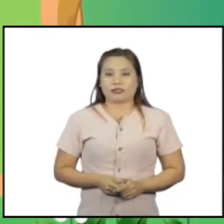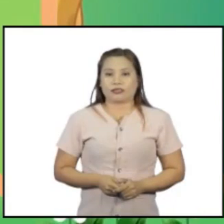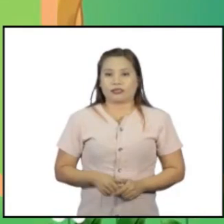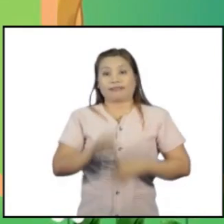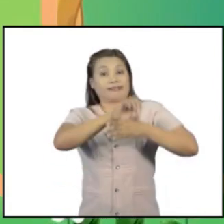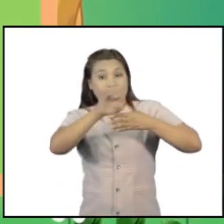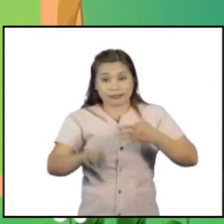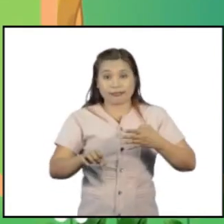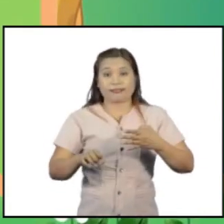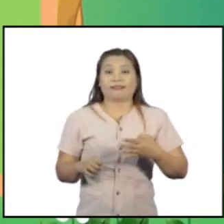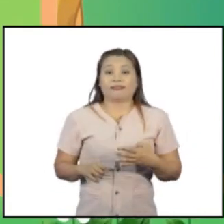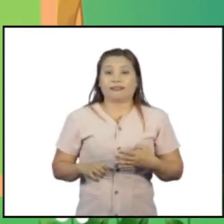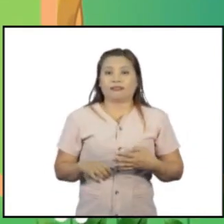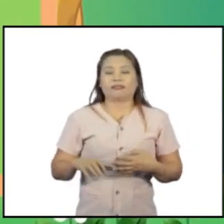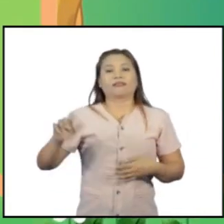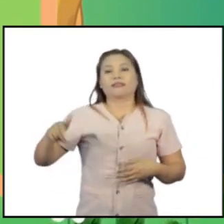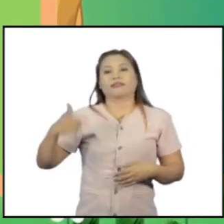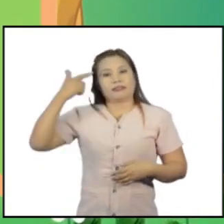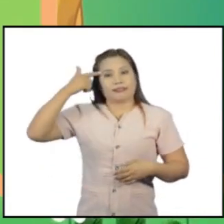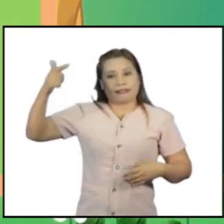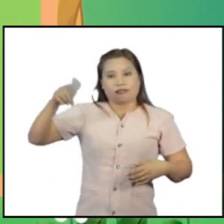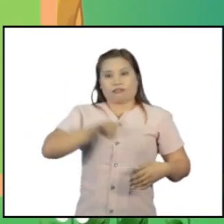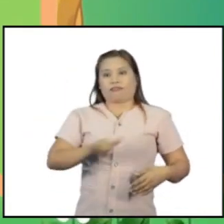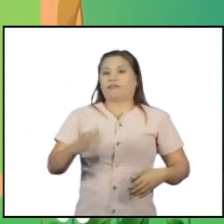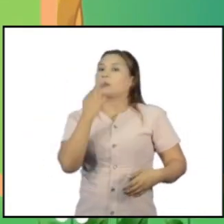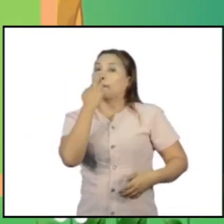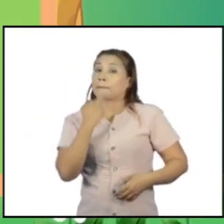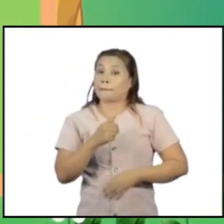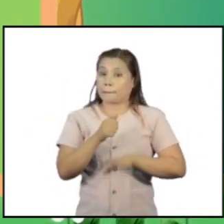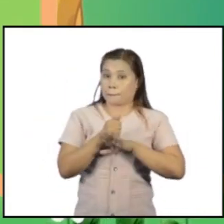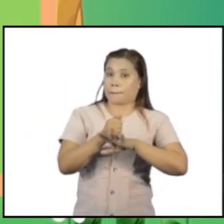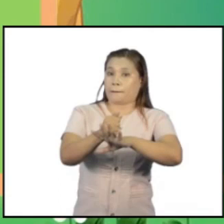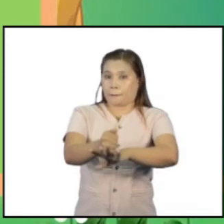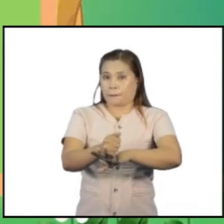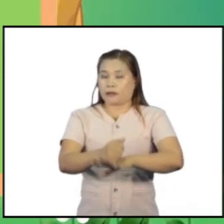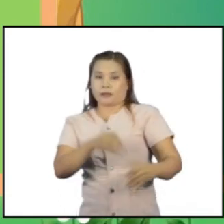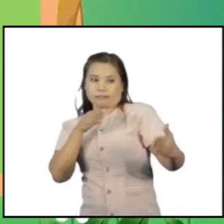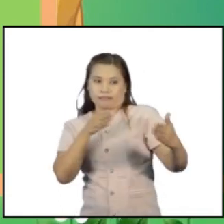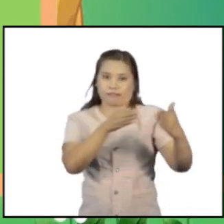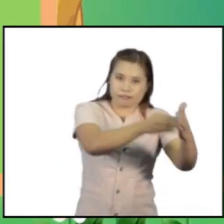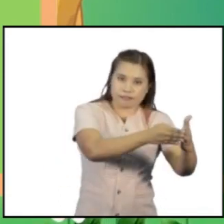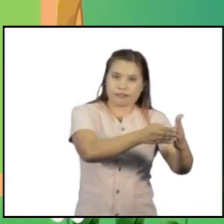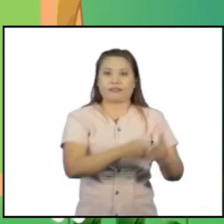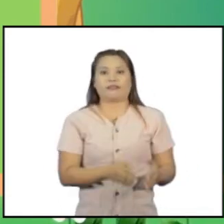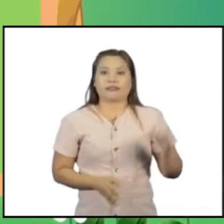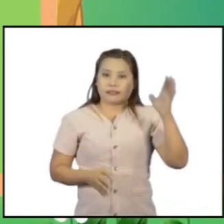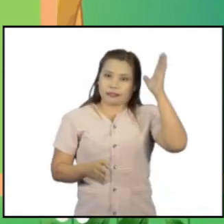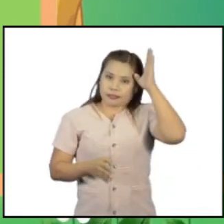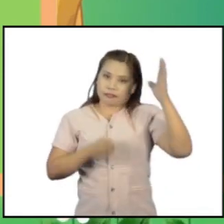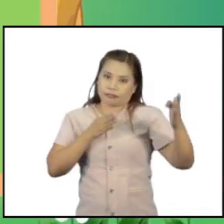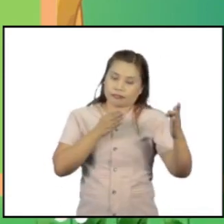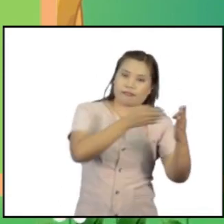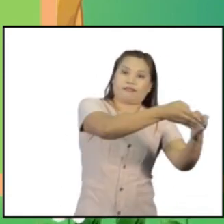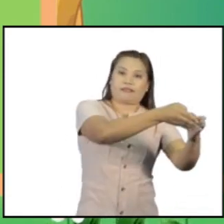In the end, Gino became like a red ant who could fight back against bully